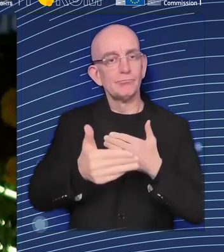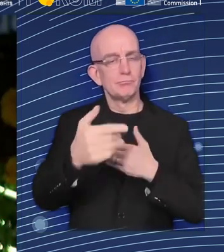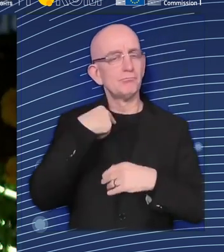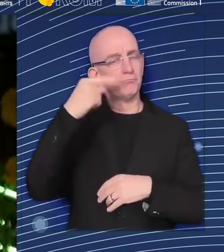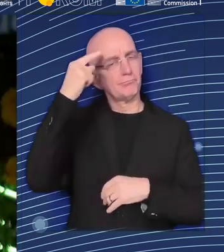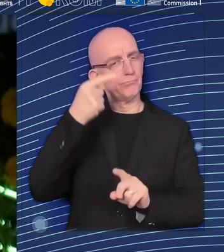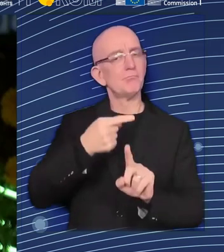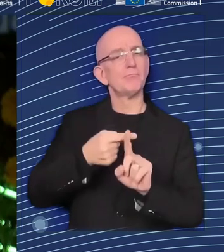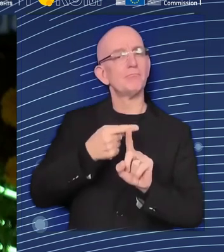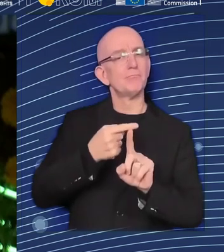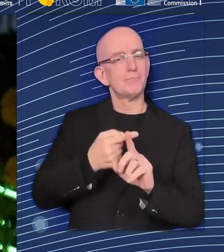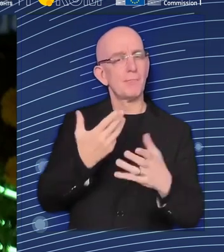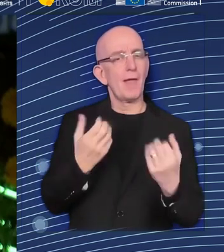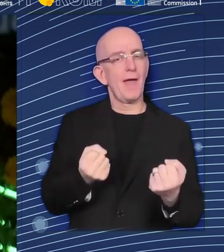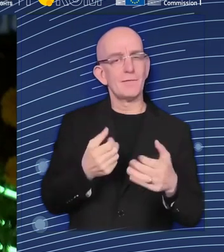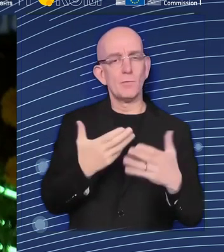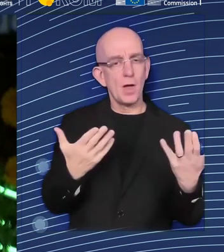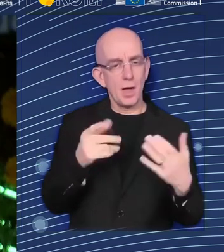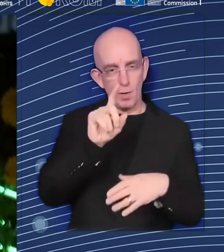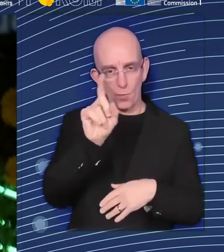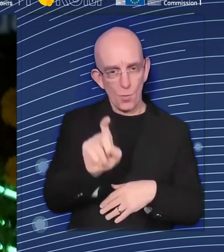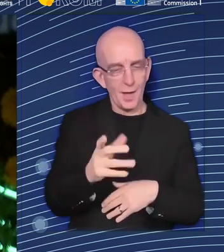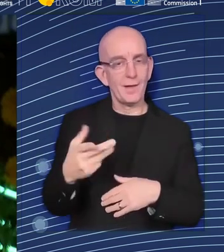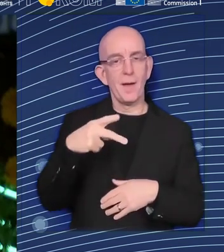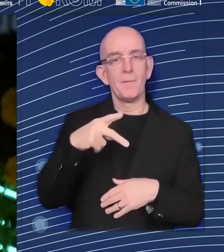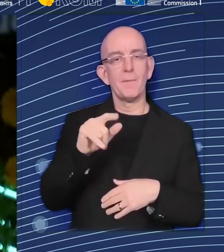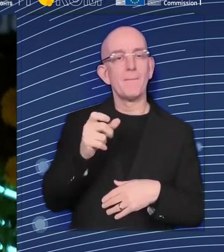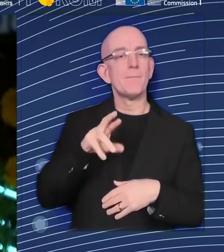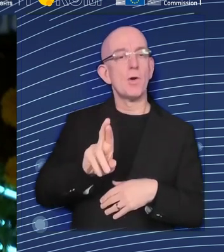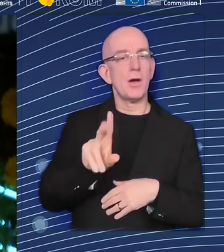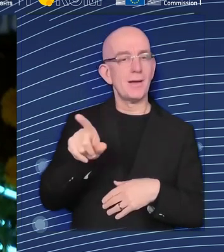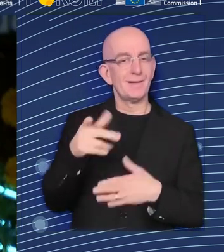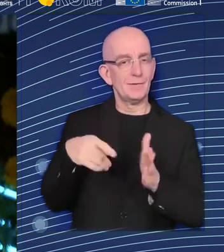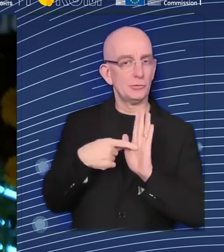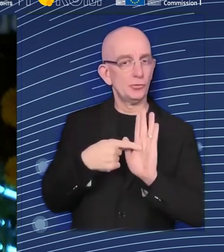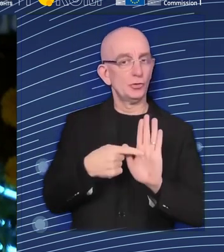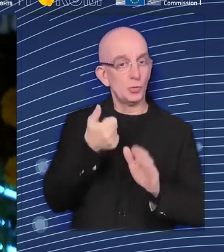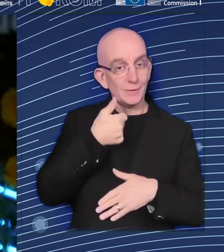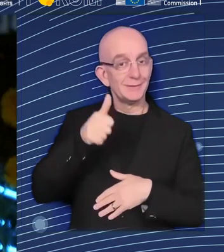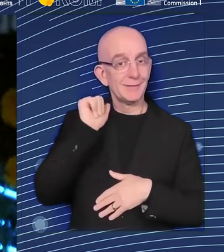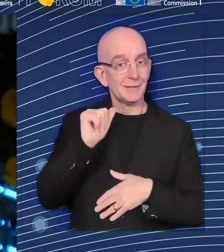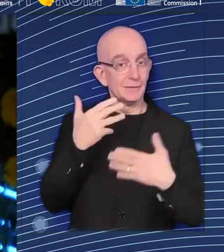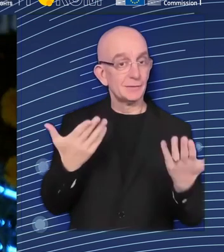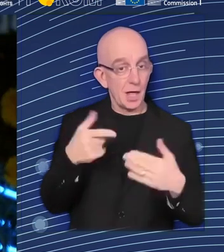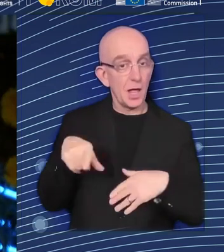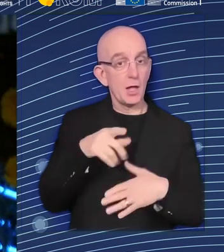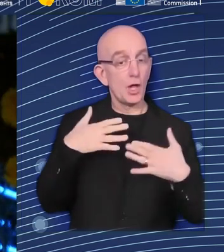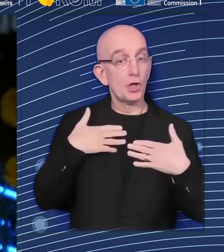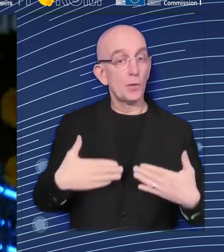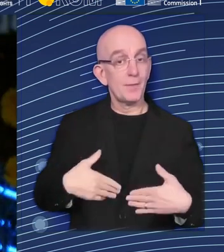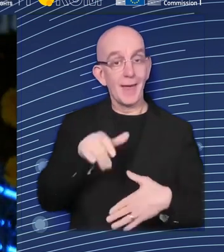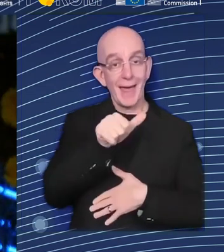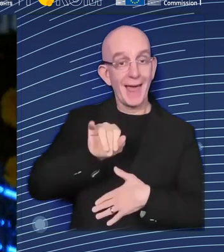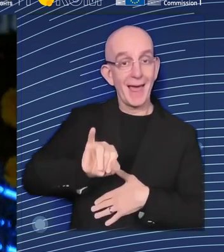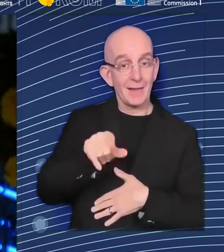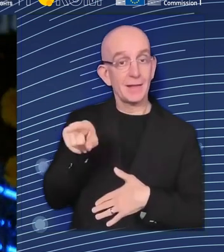robots do not want to replace us humans because we are unique, and that's true. That's really something that we should